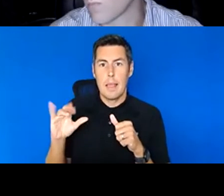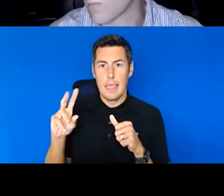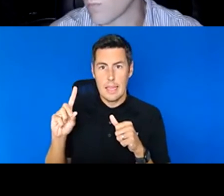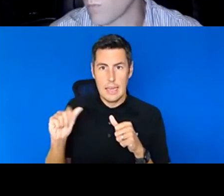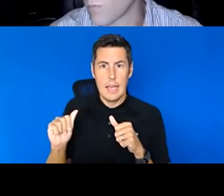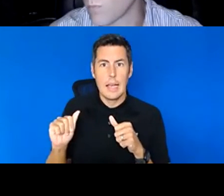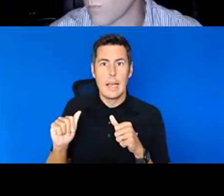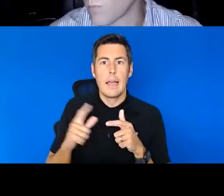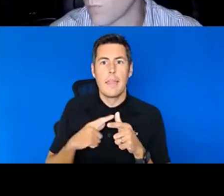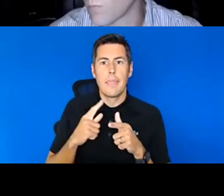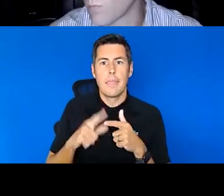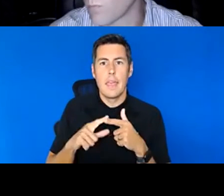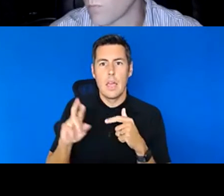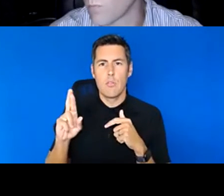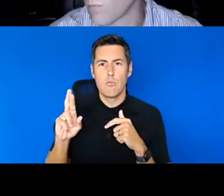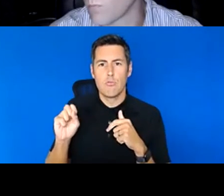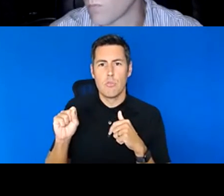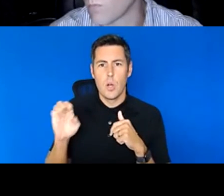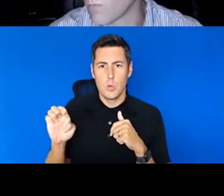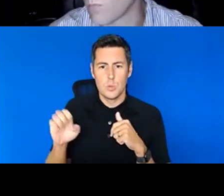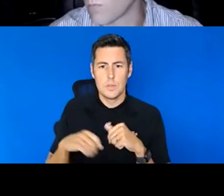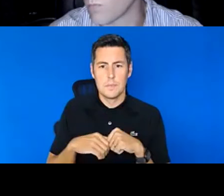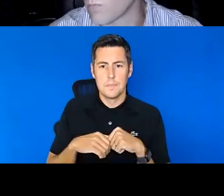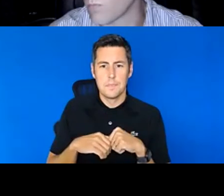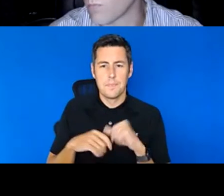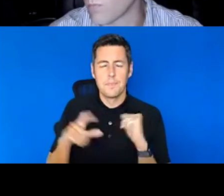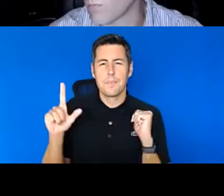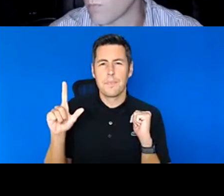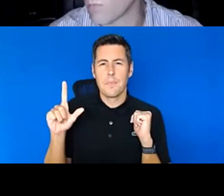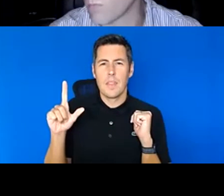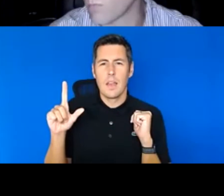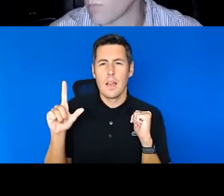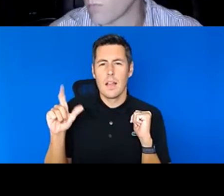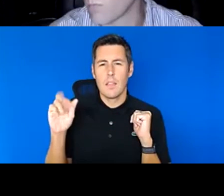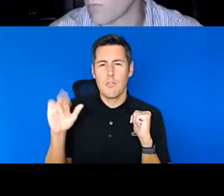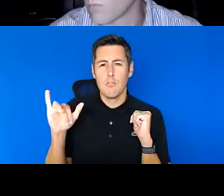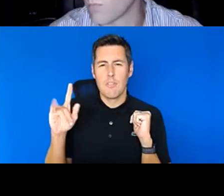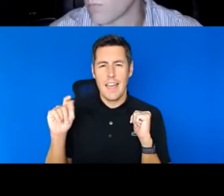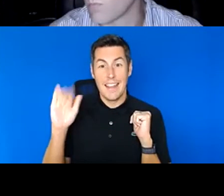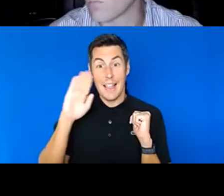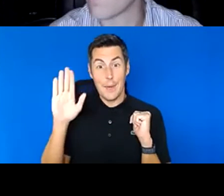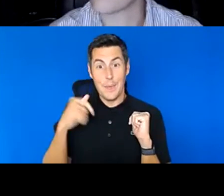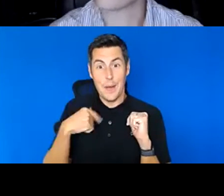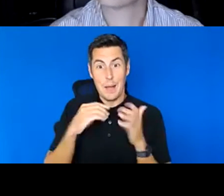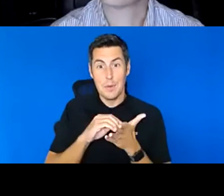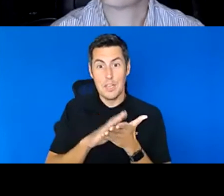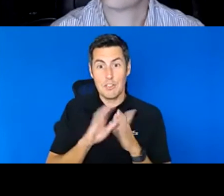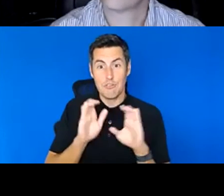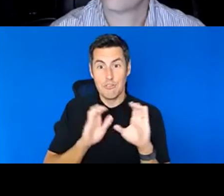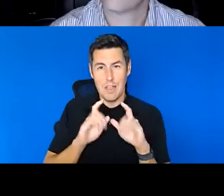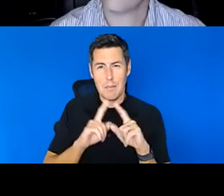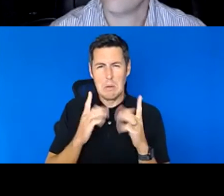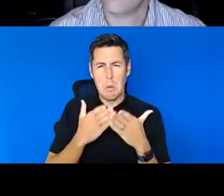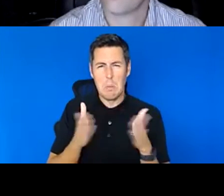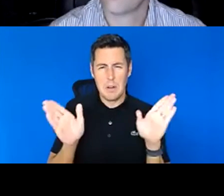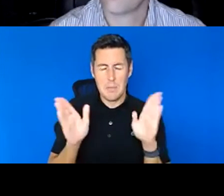Hi. I put my question in the chat, but I'm just going to open it up. Not all of the issues, but many of the issues would